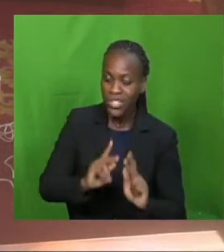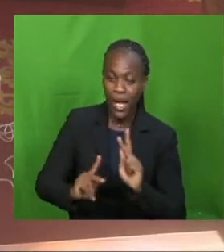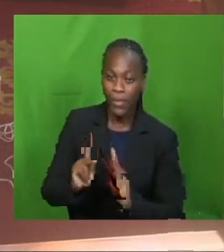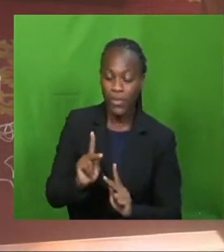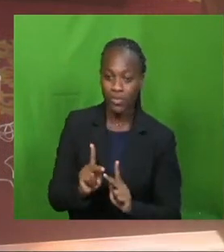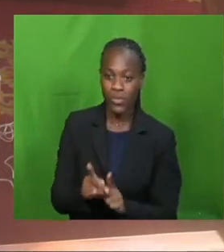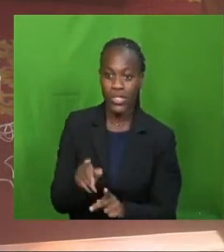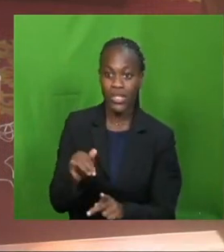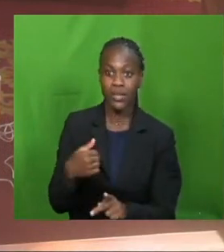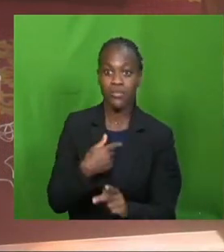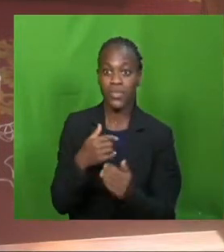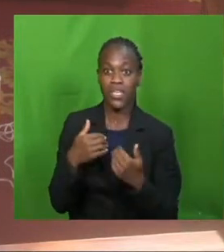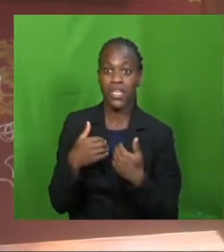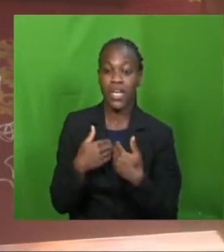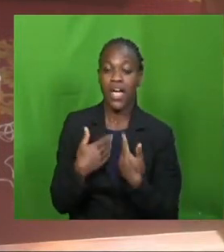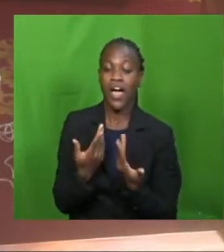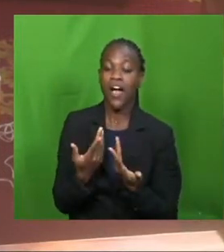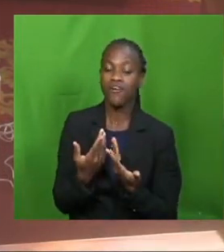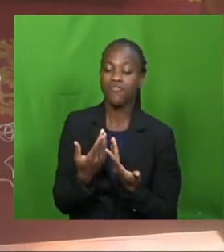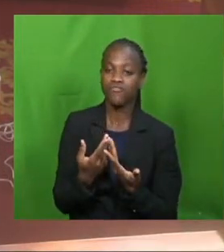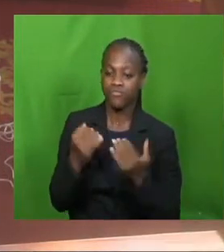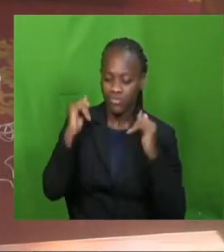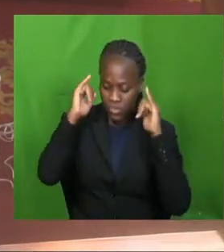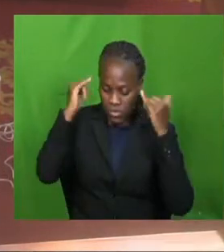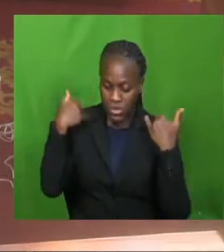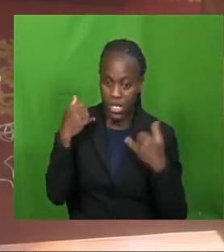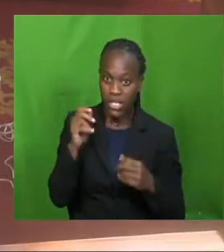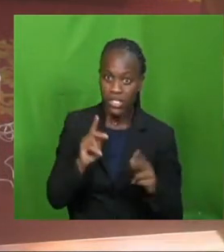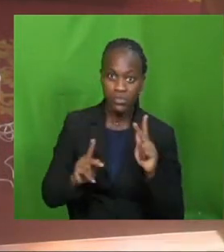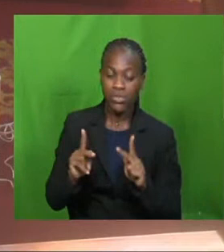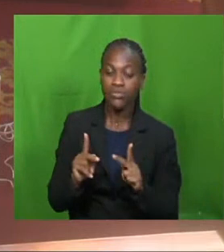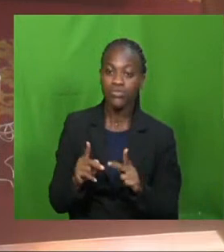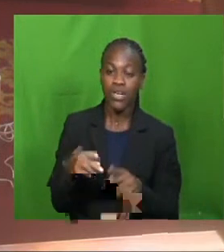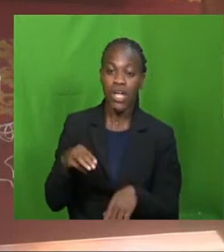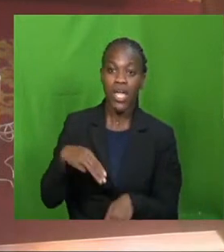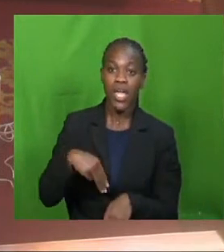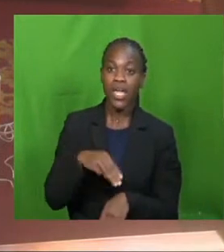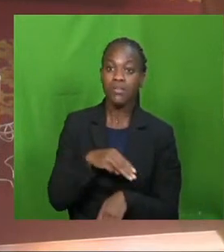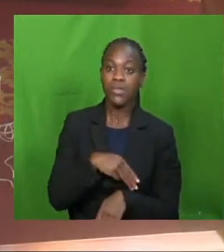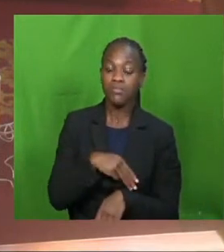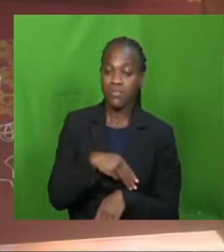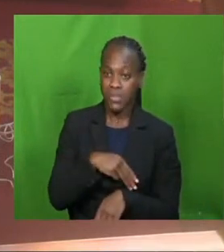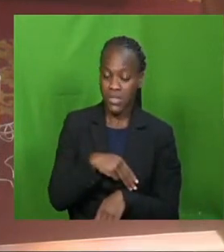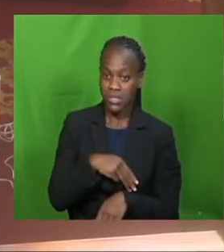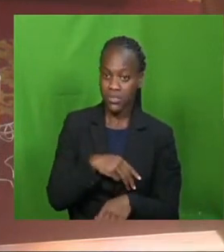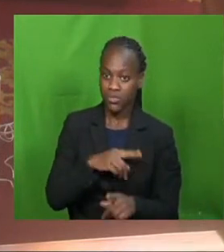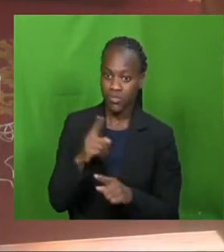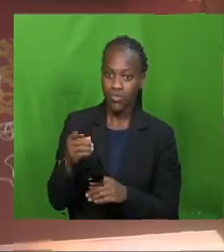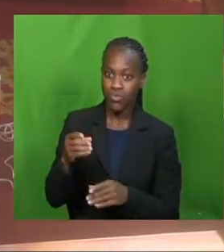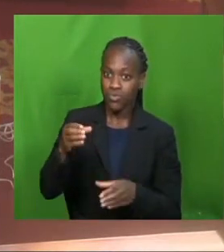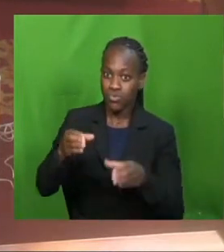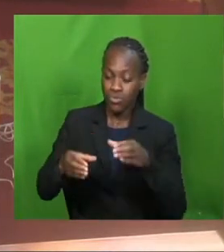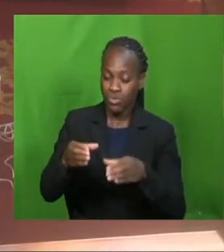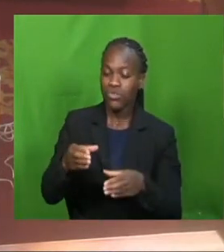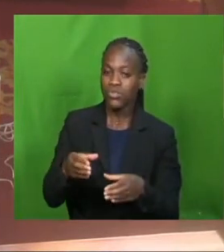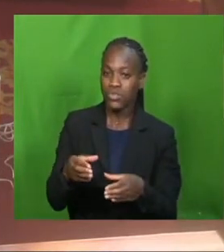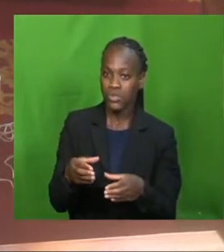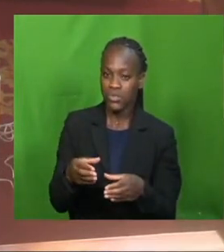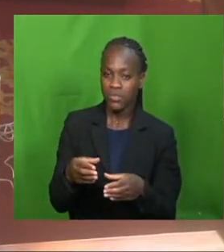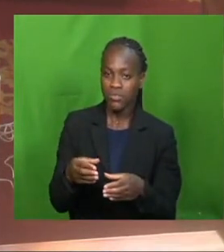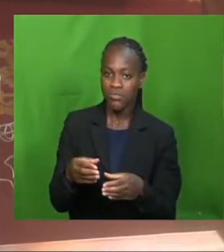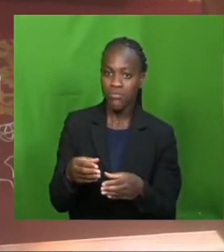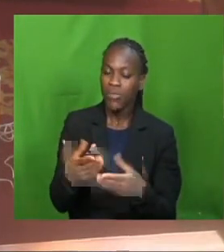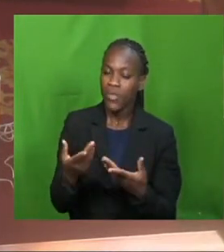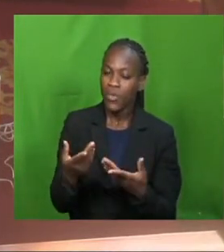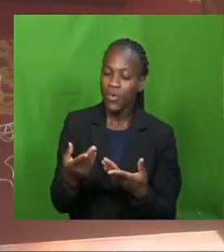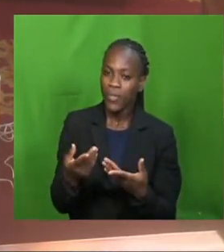in my statement to judges during the sensitization for members of the bench and prosecutors on the Press Freedom Sensitization Workshop, which